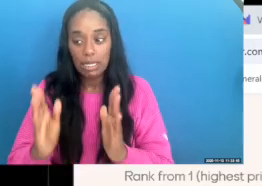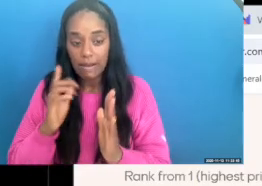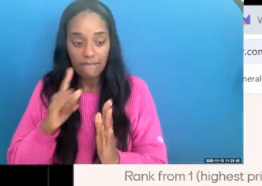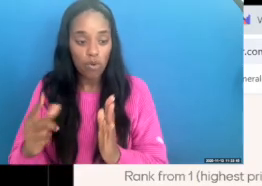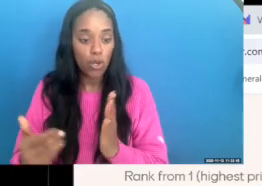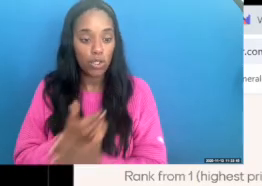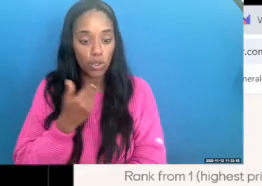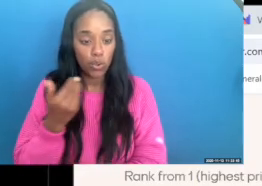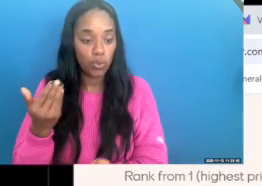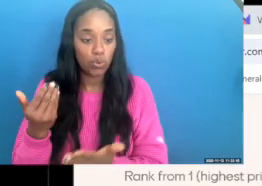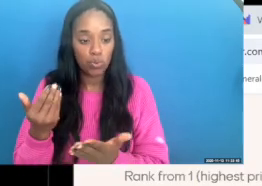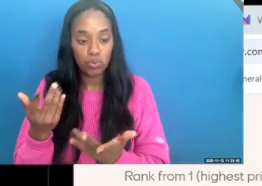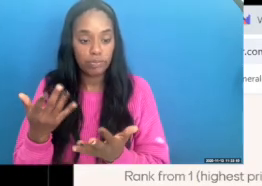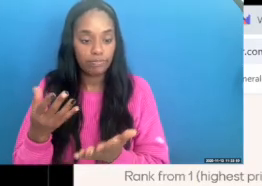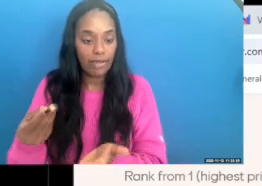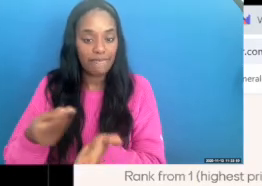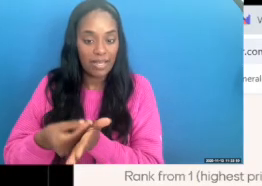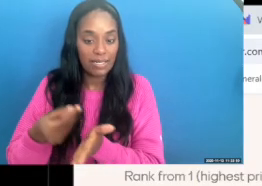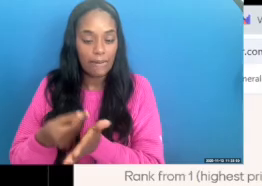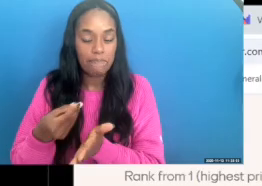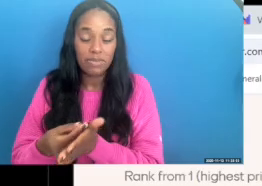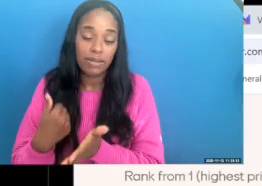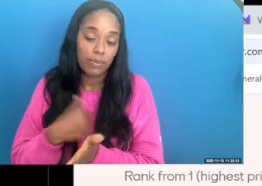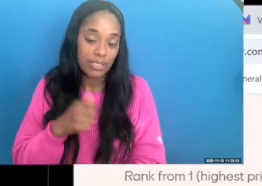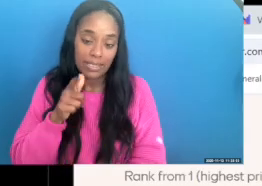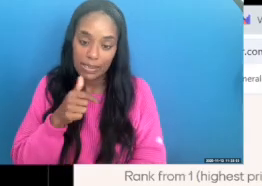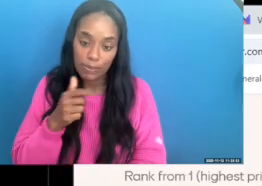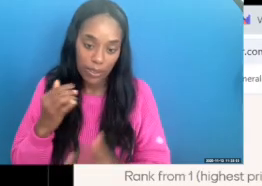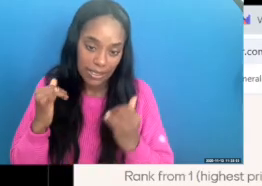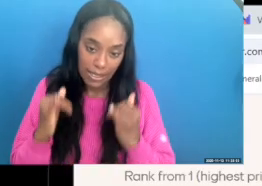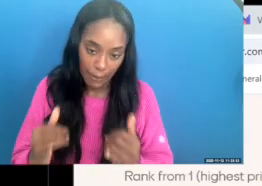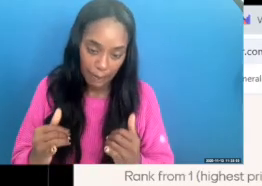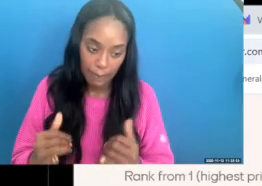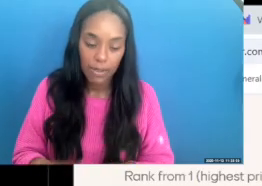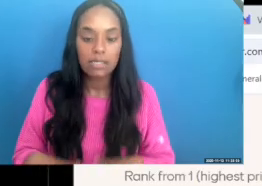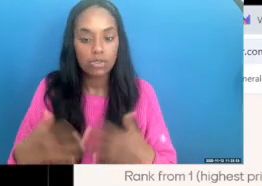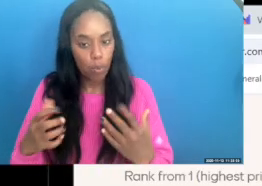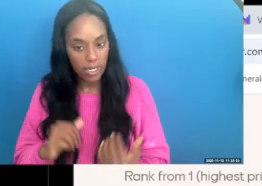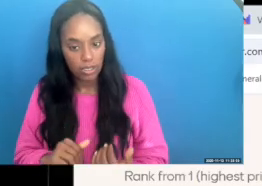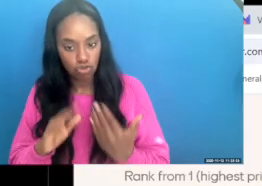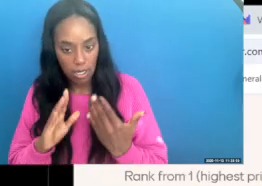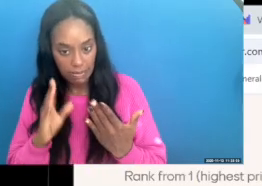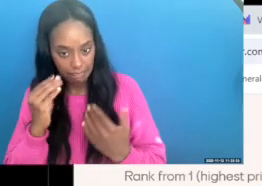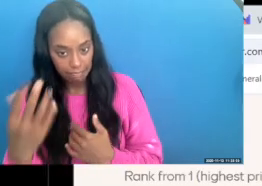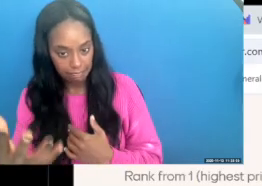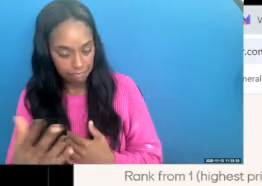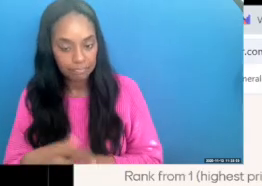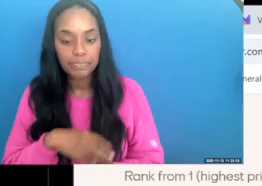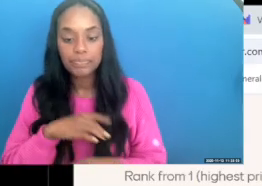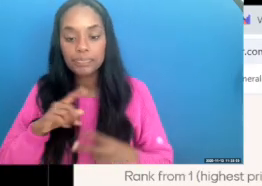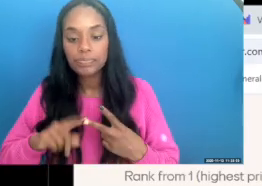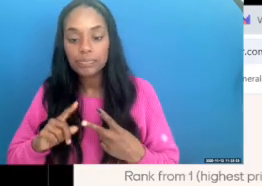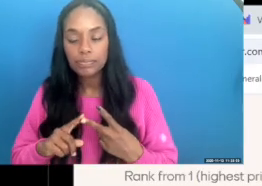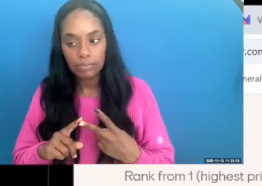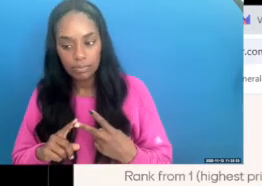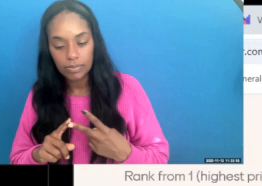ready to launch a solicitation and get the new rounds of funding out there. And so we're just as disappointed as everyone else